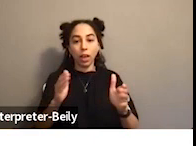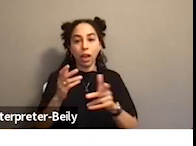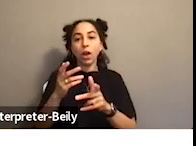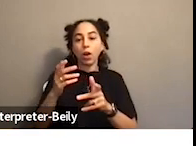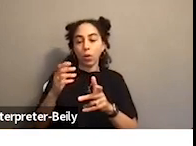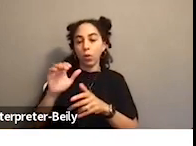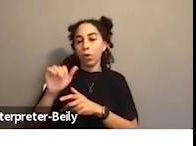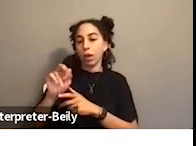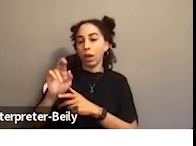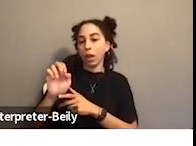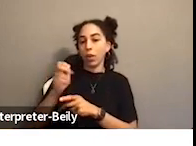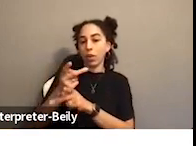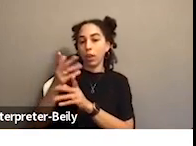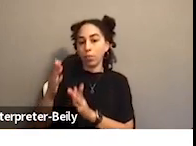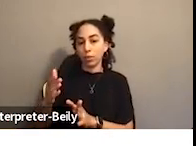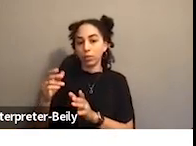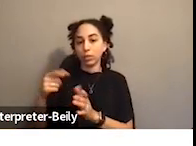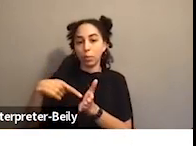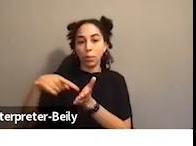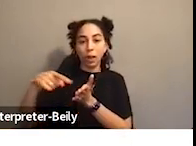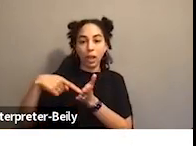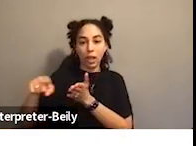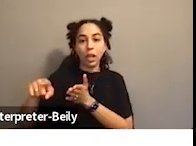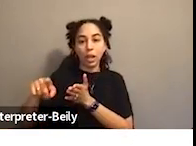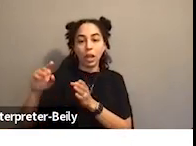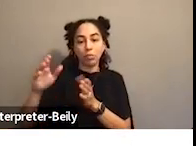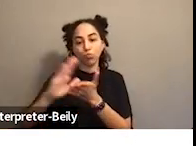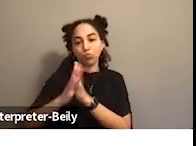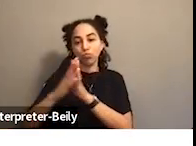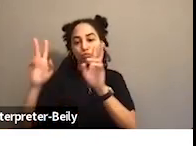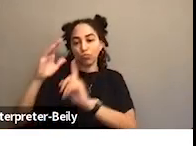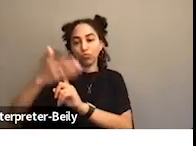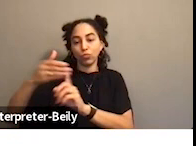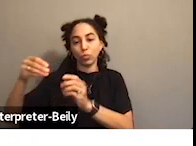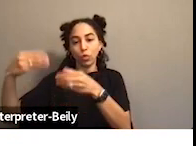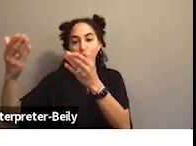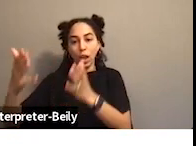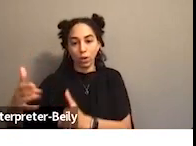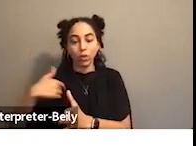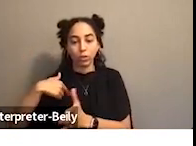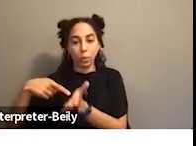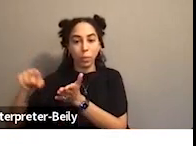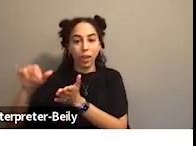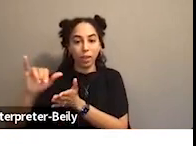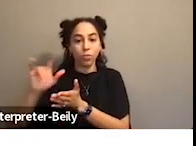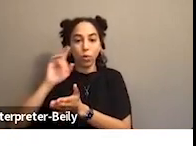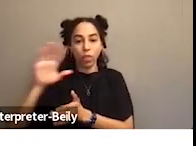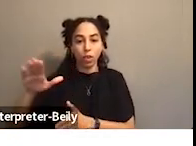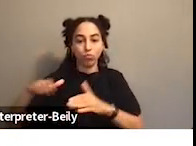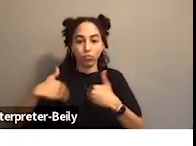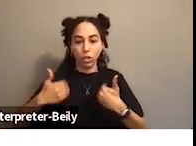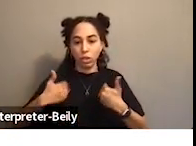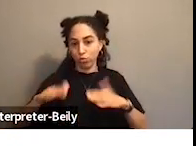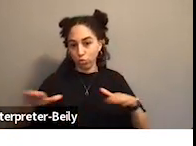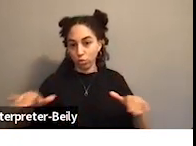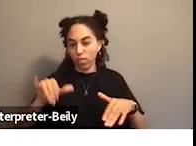paid providers for their minor children. So that's what Amy's referring to.